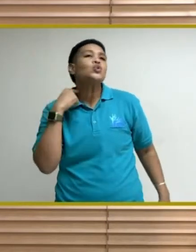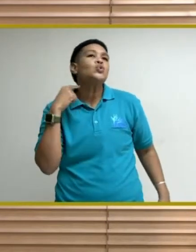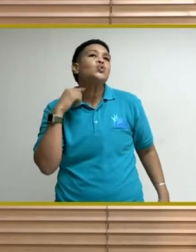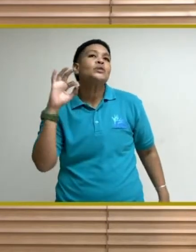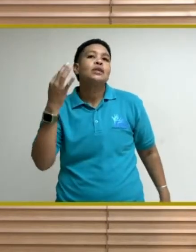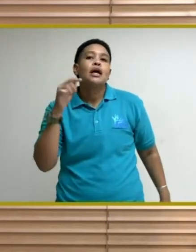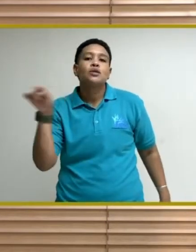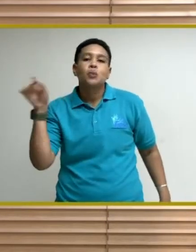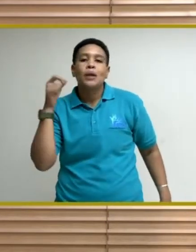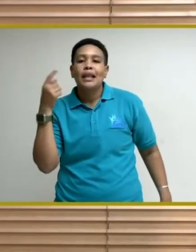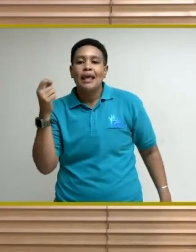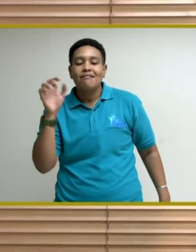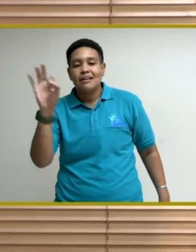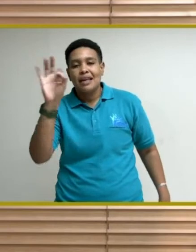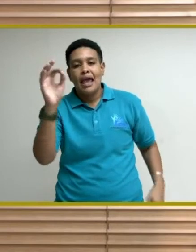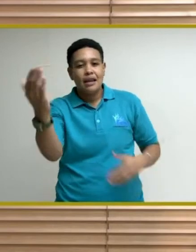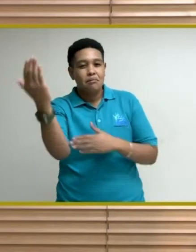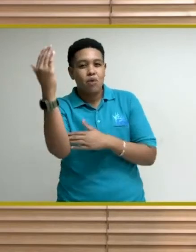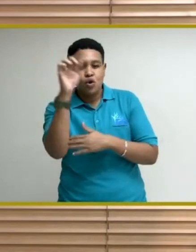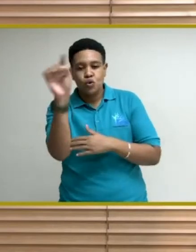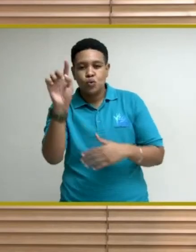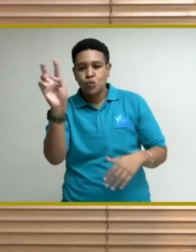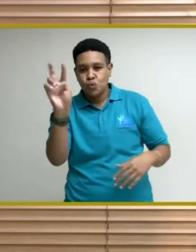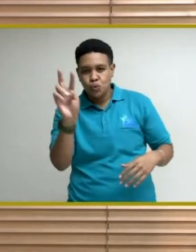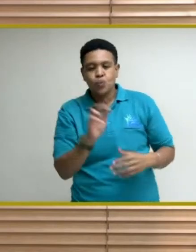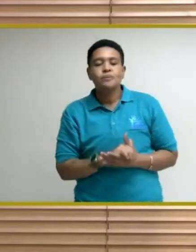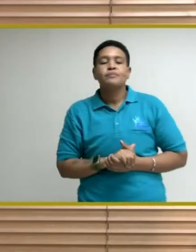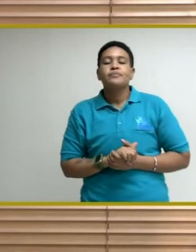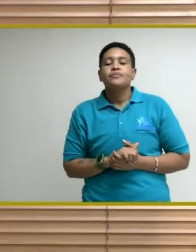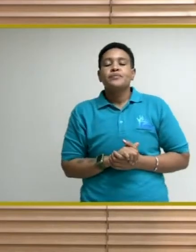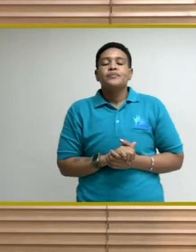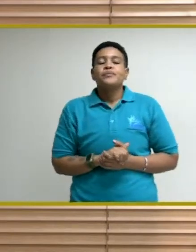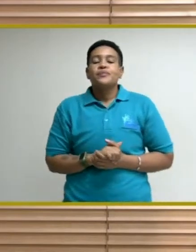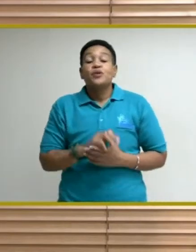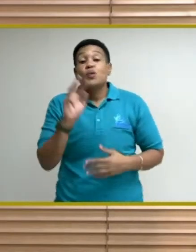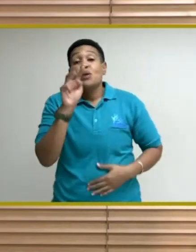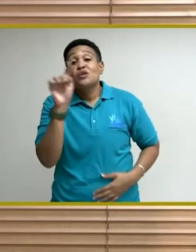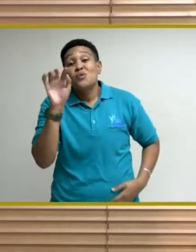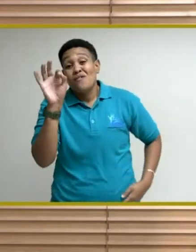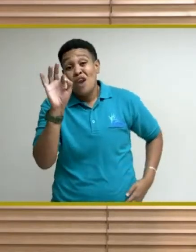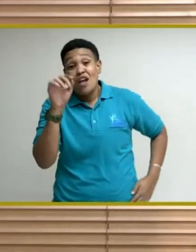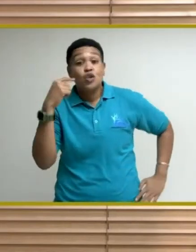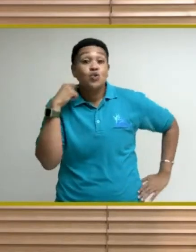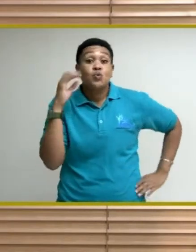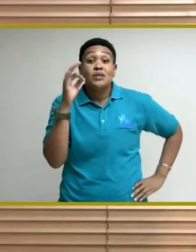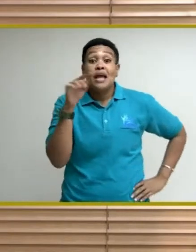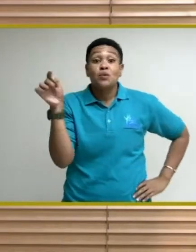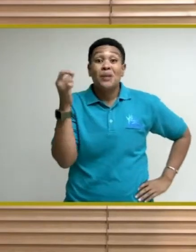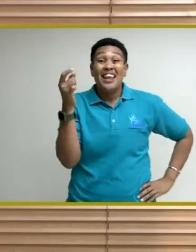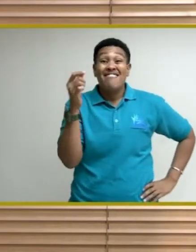So Wednesday to Friday, June 9th to 11th, 9 a.m. to 2 p.m.